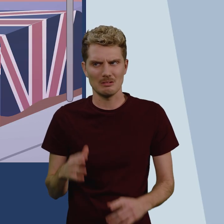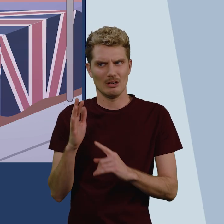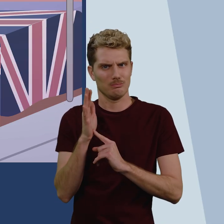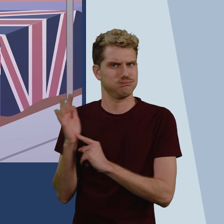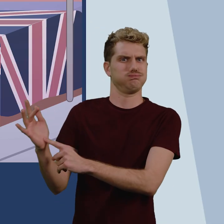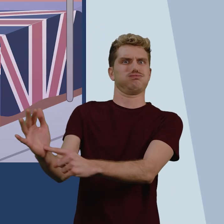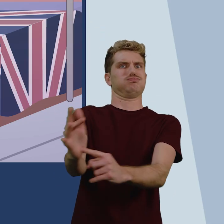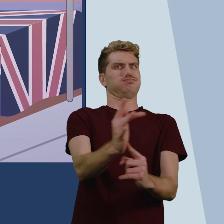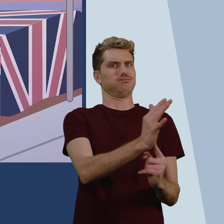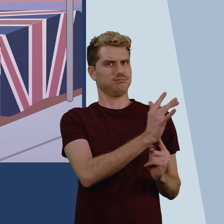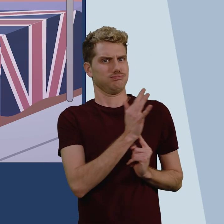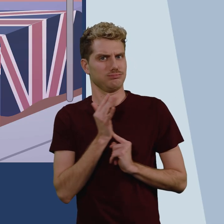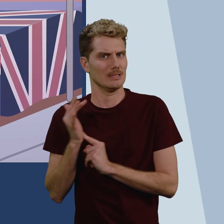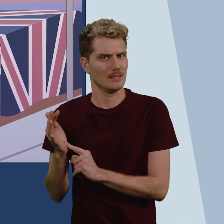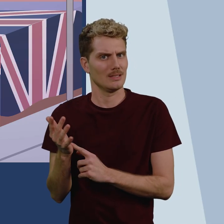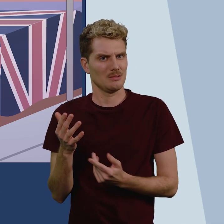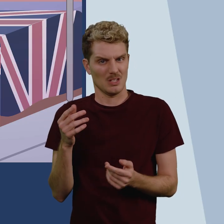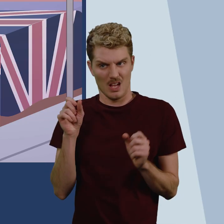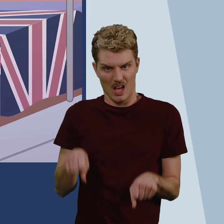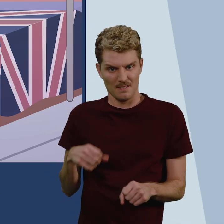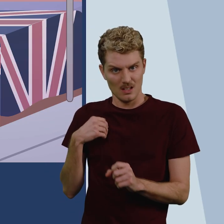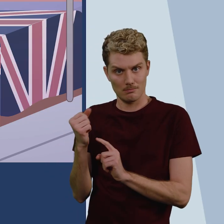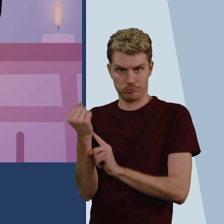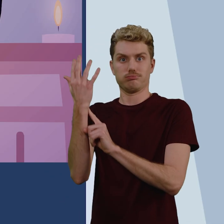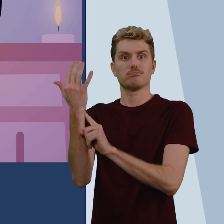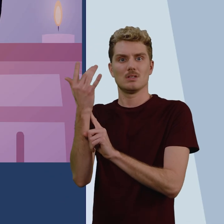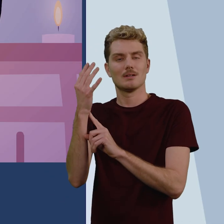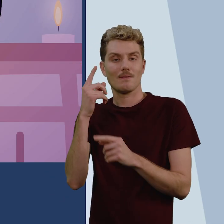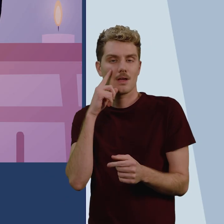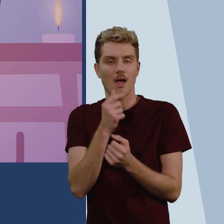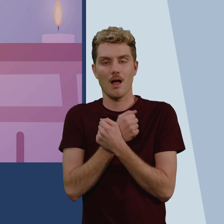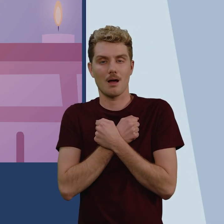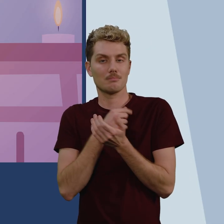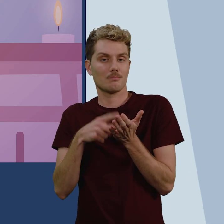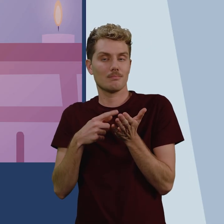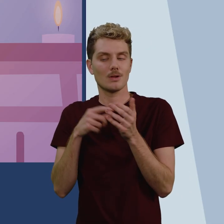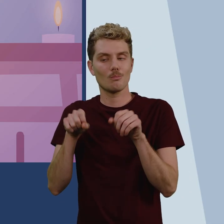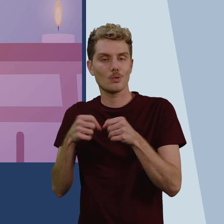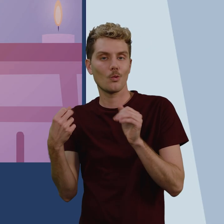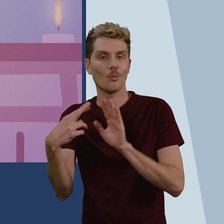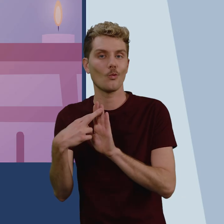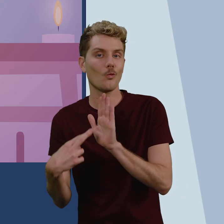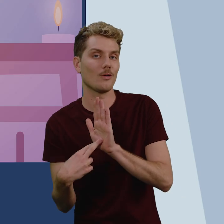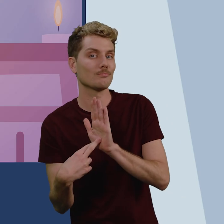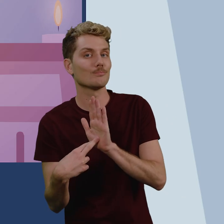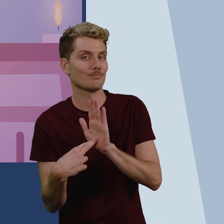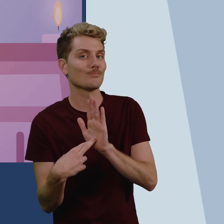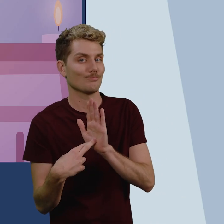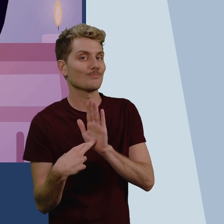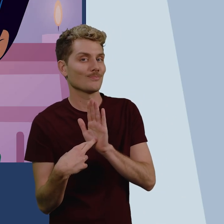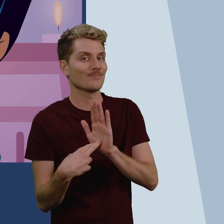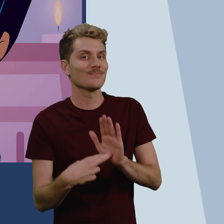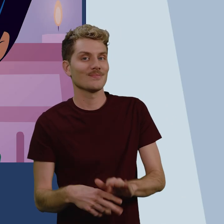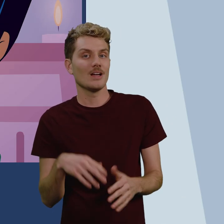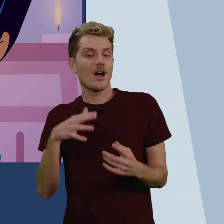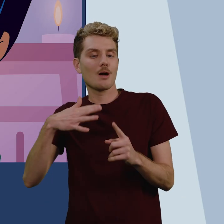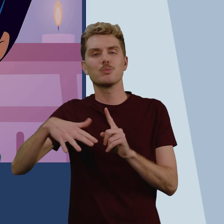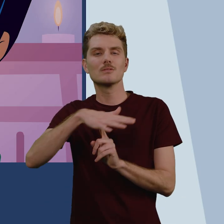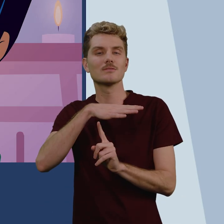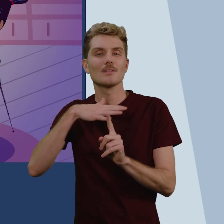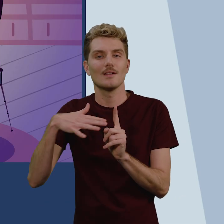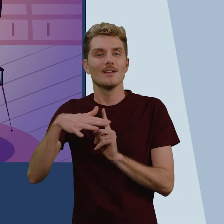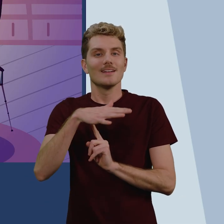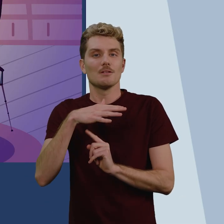That's a lot of candles. Can we even have open flames? For love, sometimes you have to break the rules.